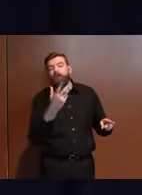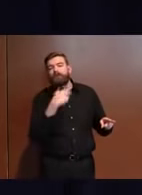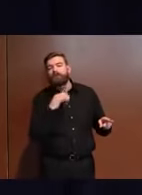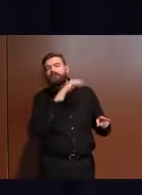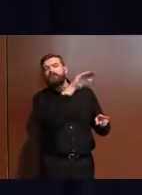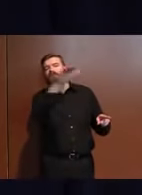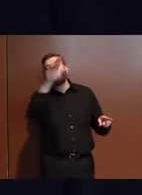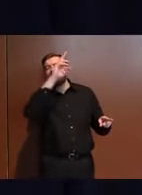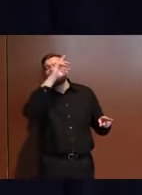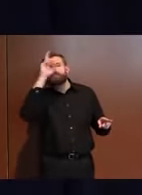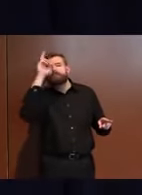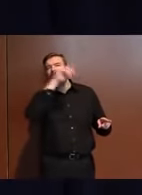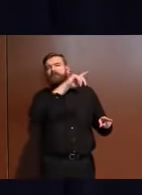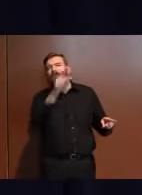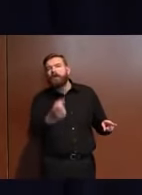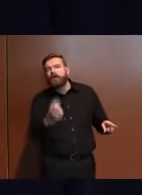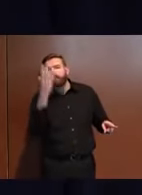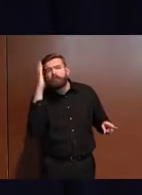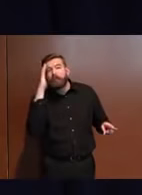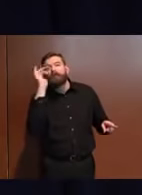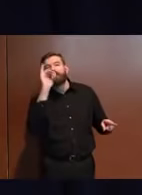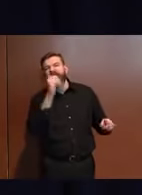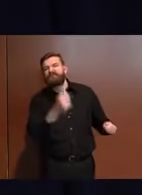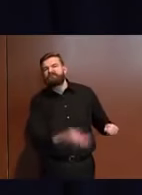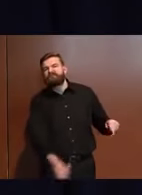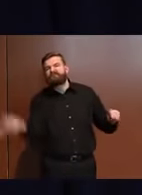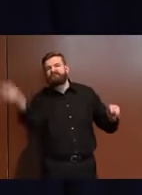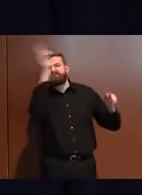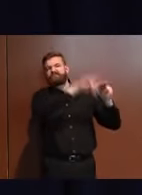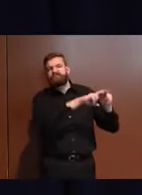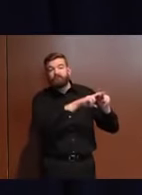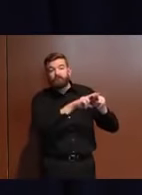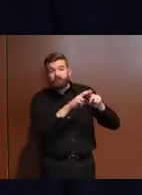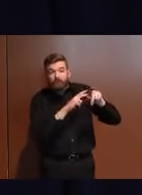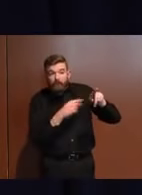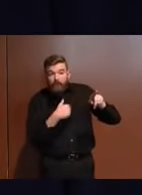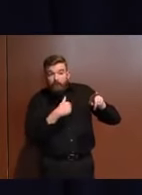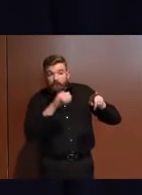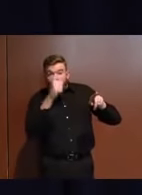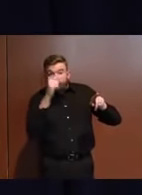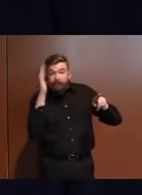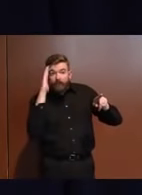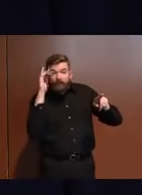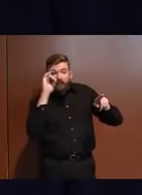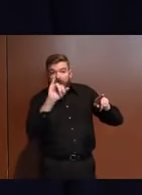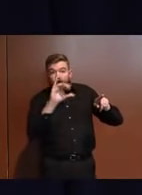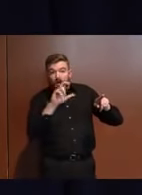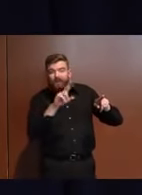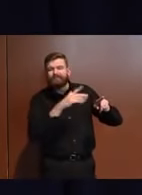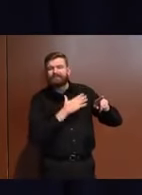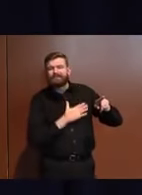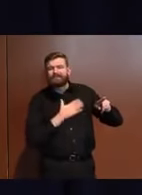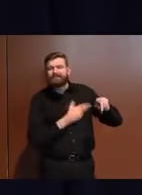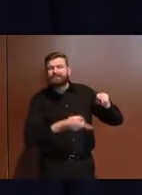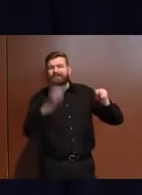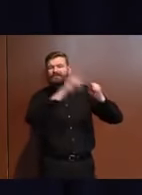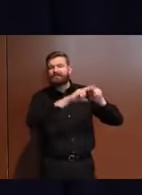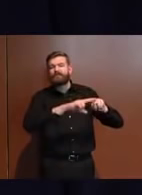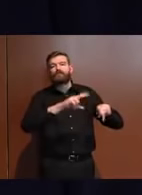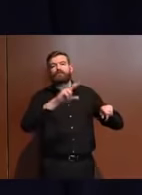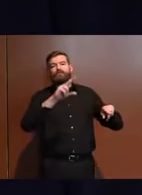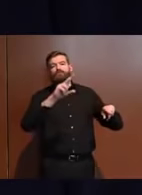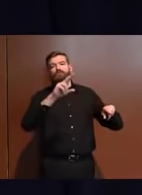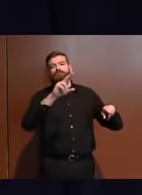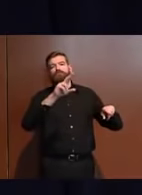by 100%. So if you have 10 critical care beds, we're asking you to have 20, and we're guiding them through